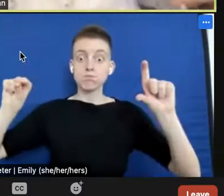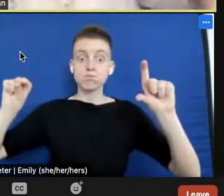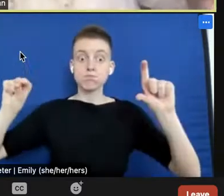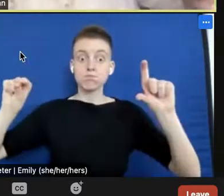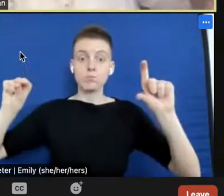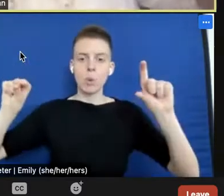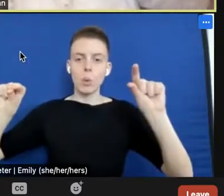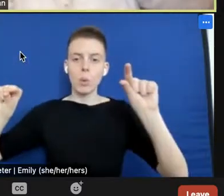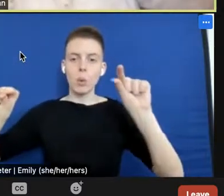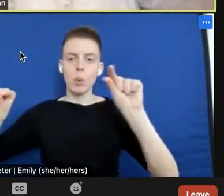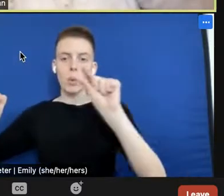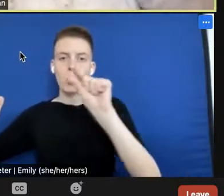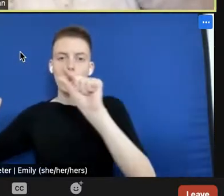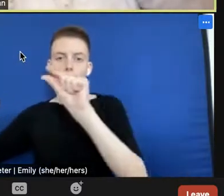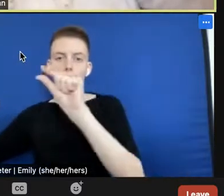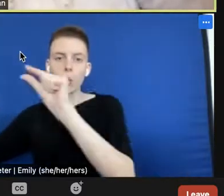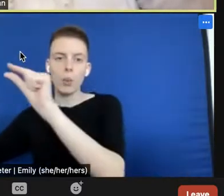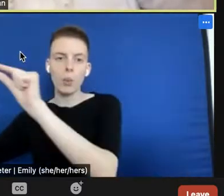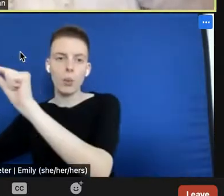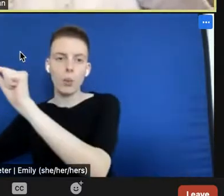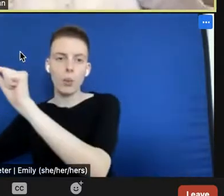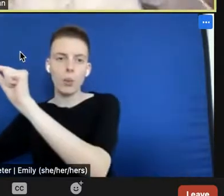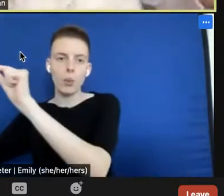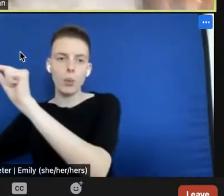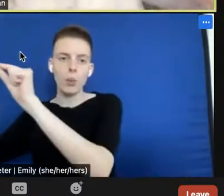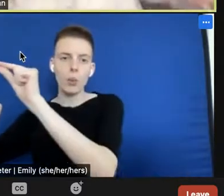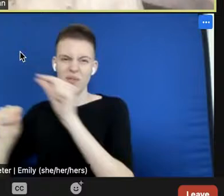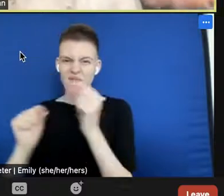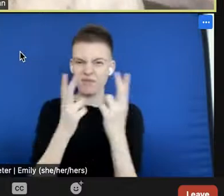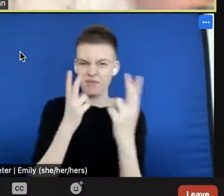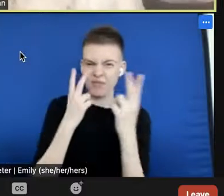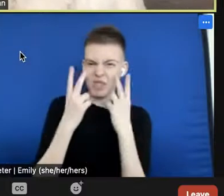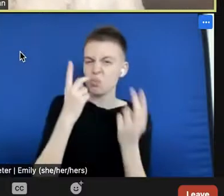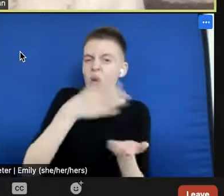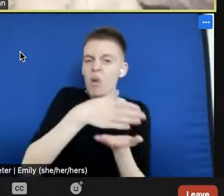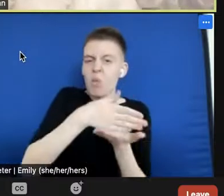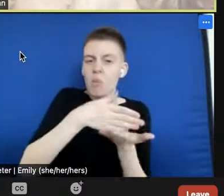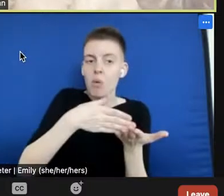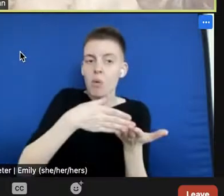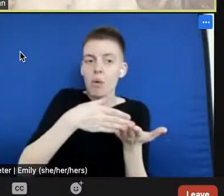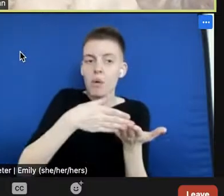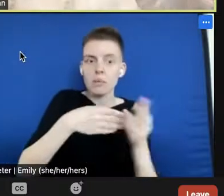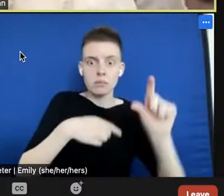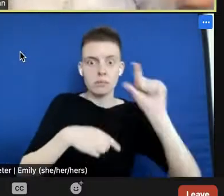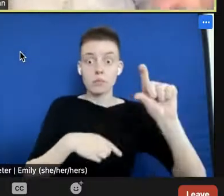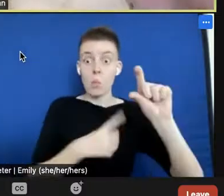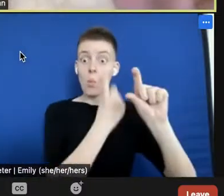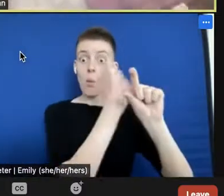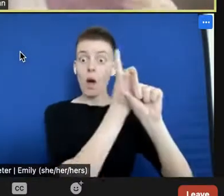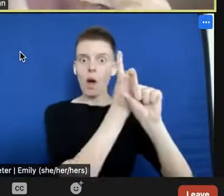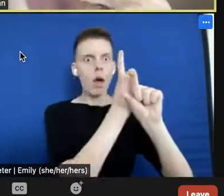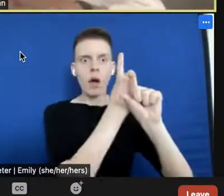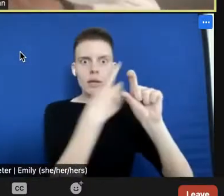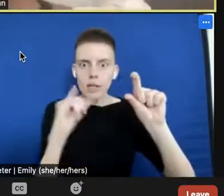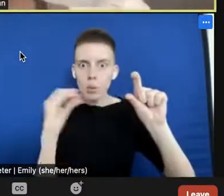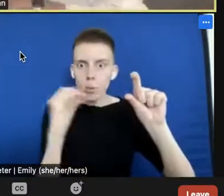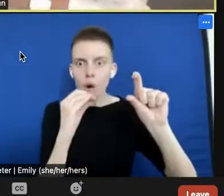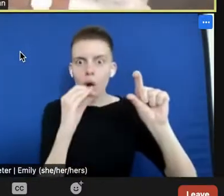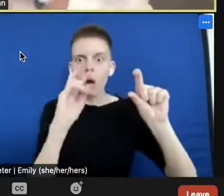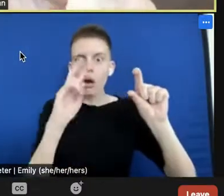and vision is just a sliver of that then. But we're not done there. We're not done. We're trying to